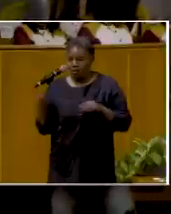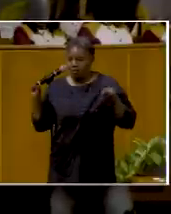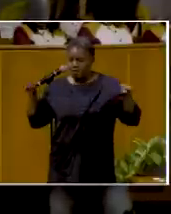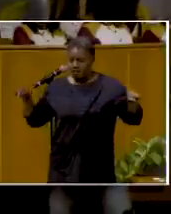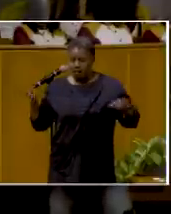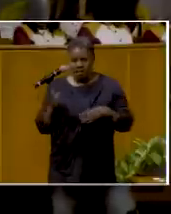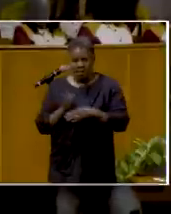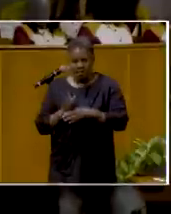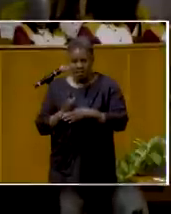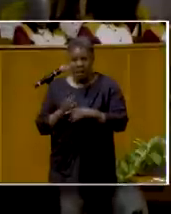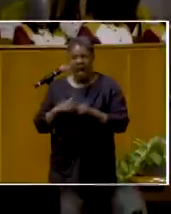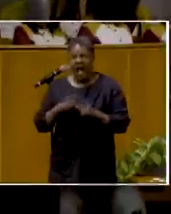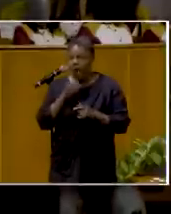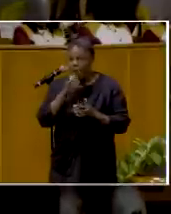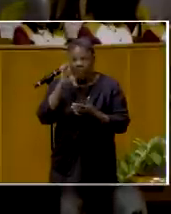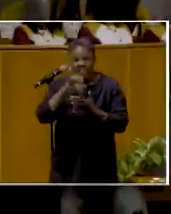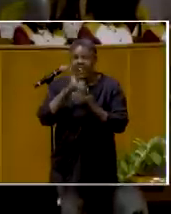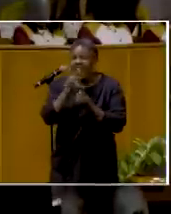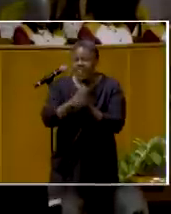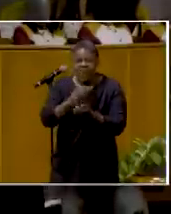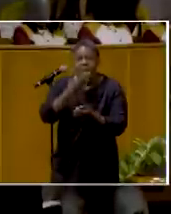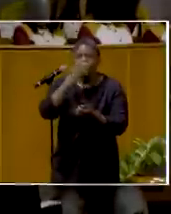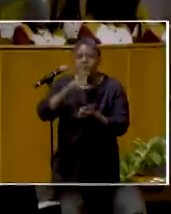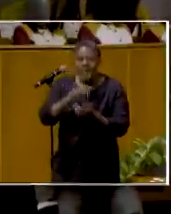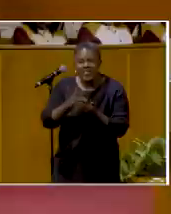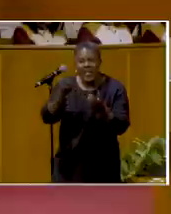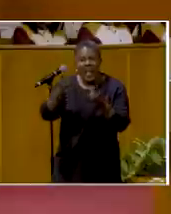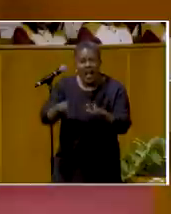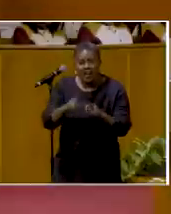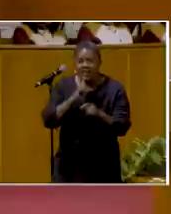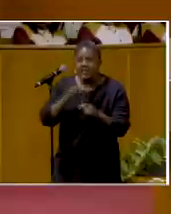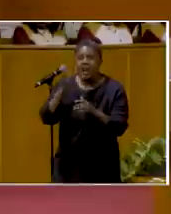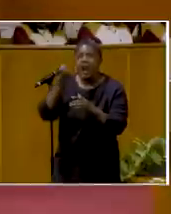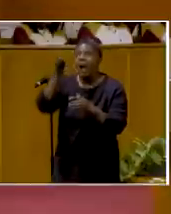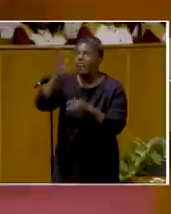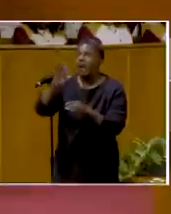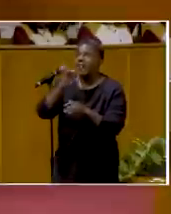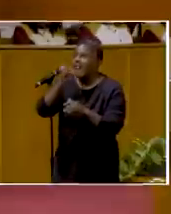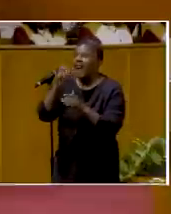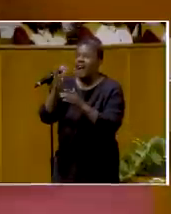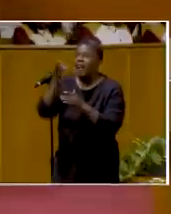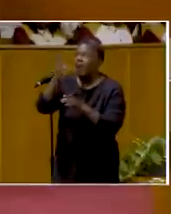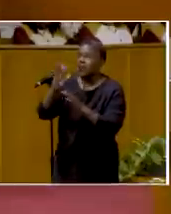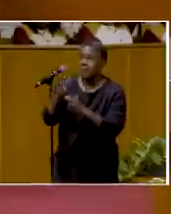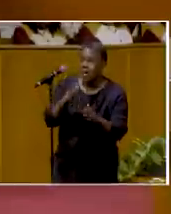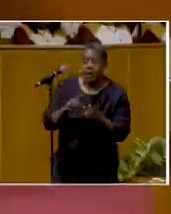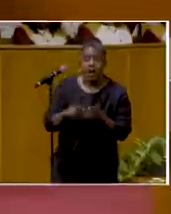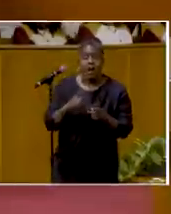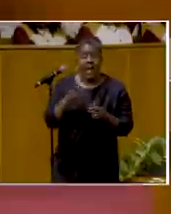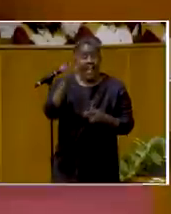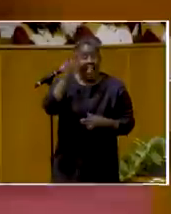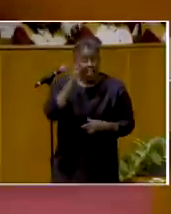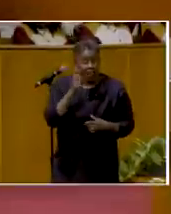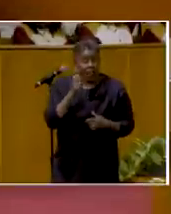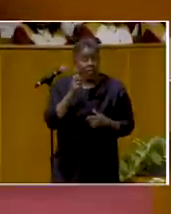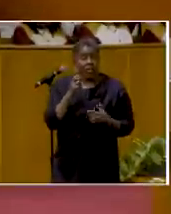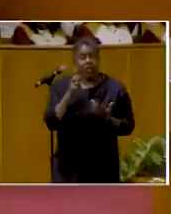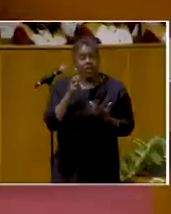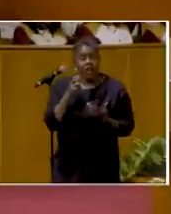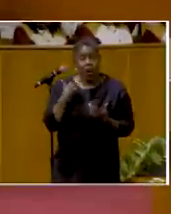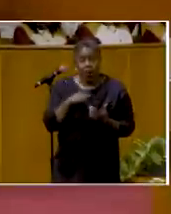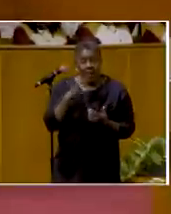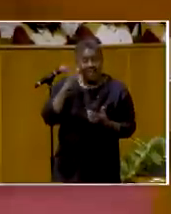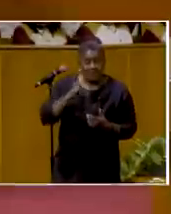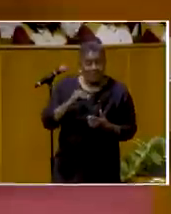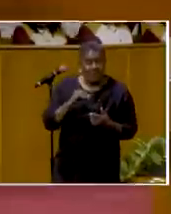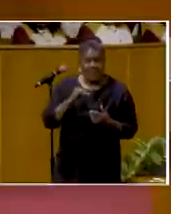I don't believe that every bad thing that happens is God's will. I don't believe that evil we experience is God's